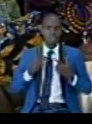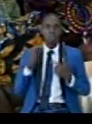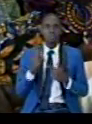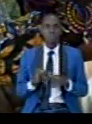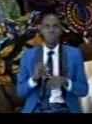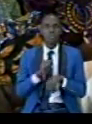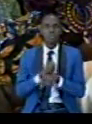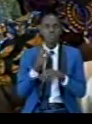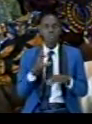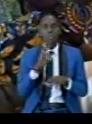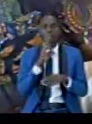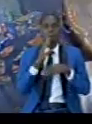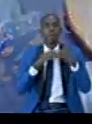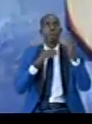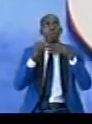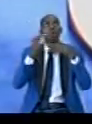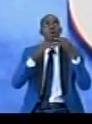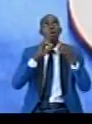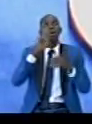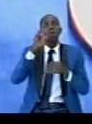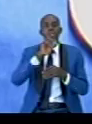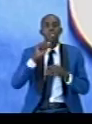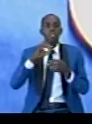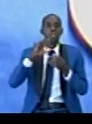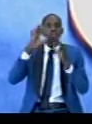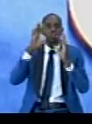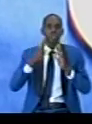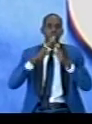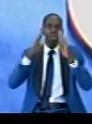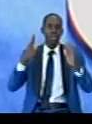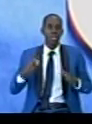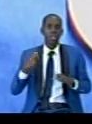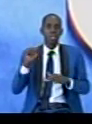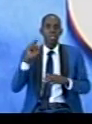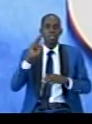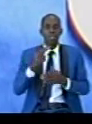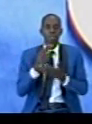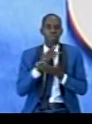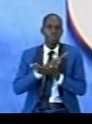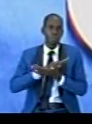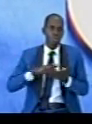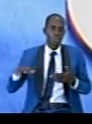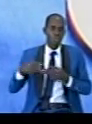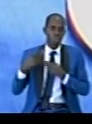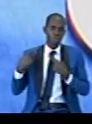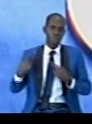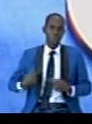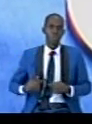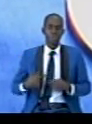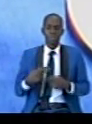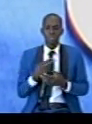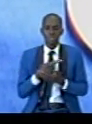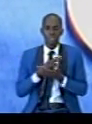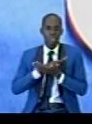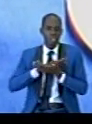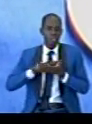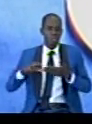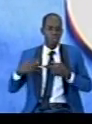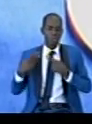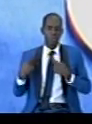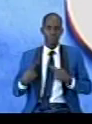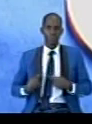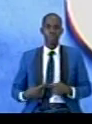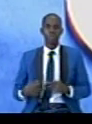built up a spiritual house and holy priesthood, righteous priesthood,